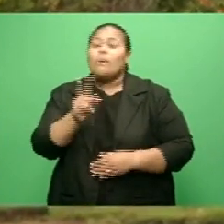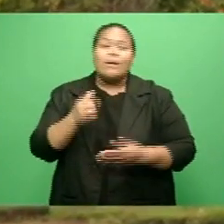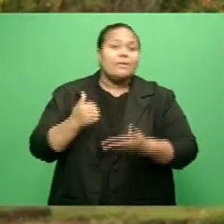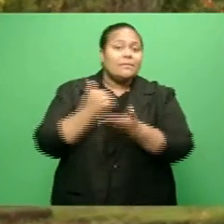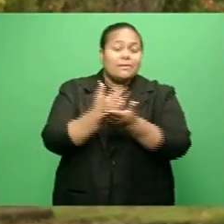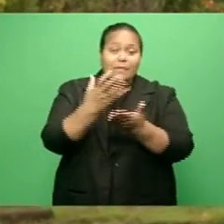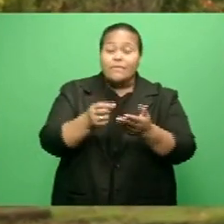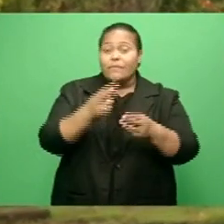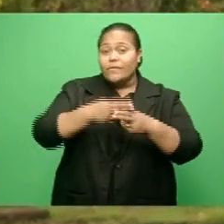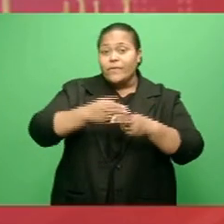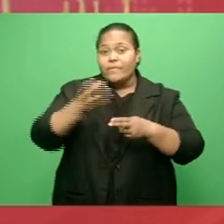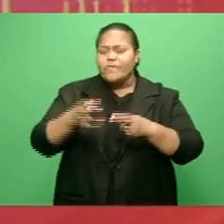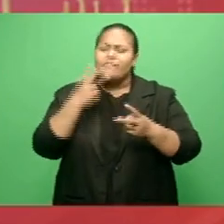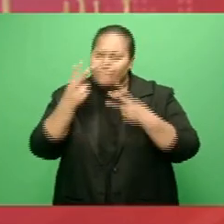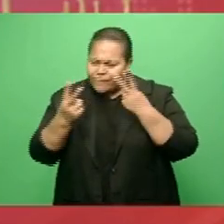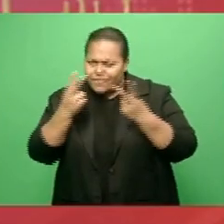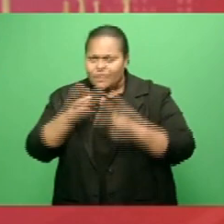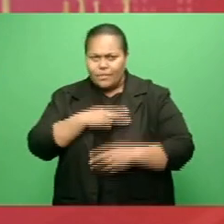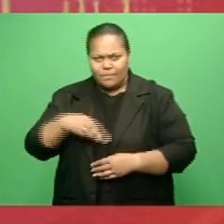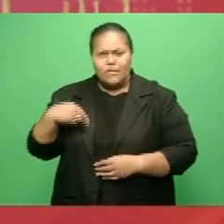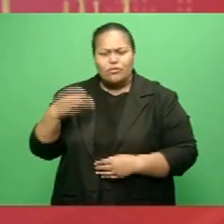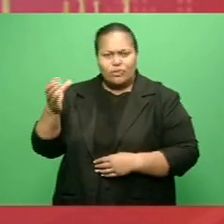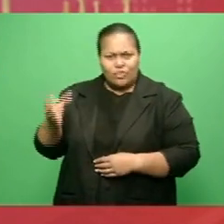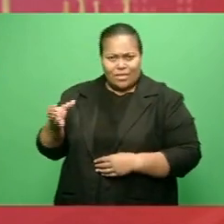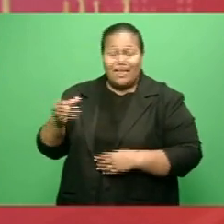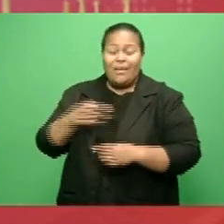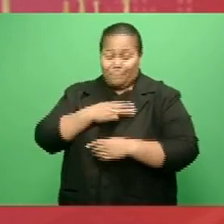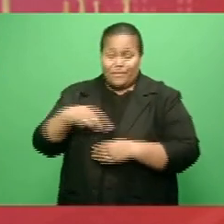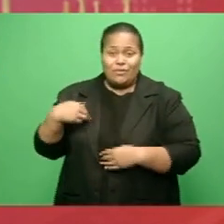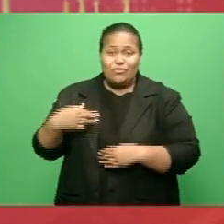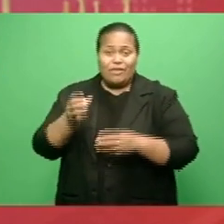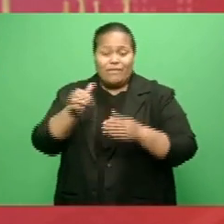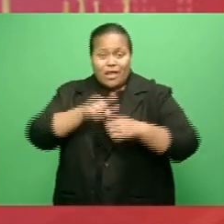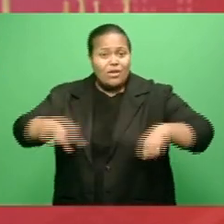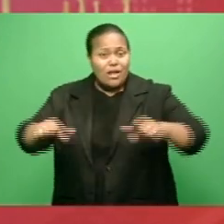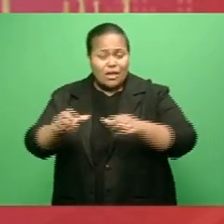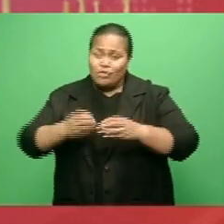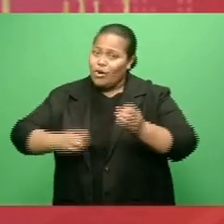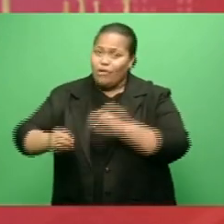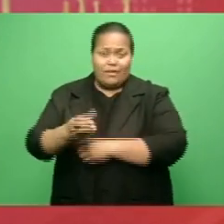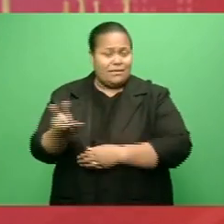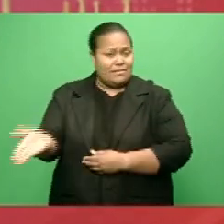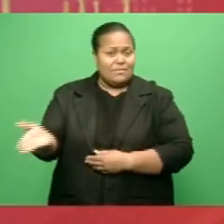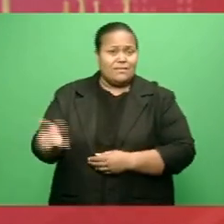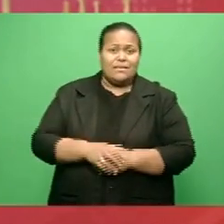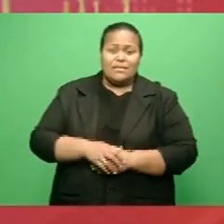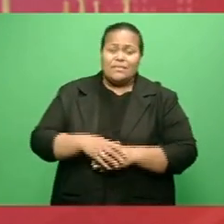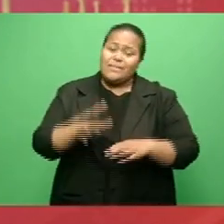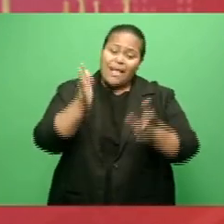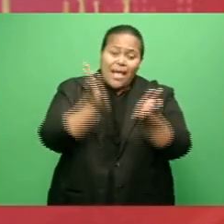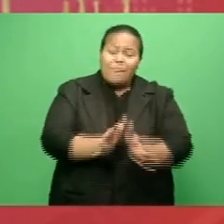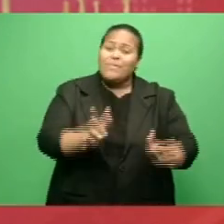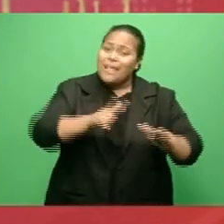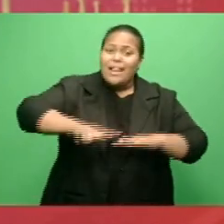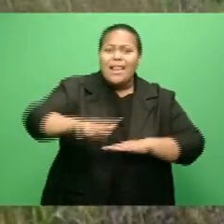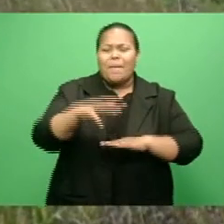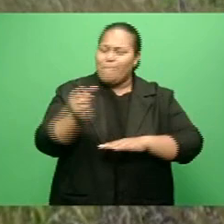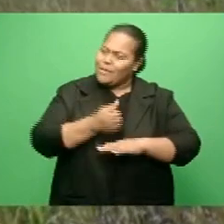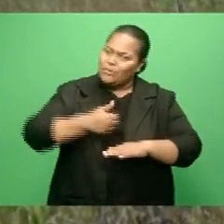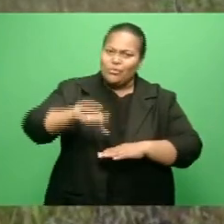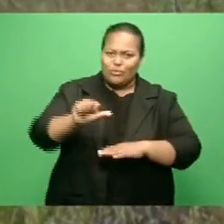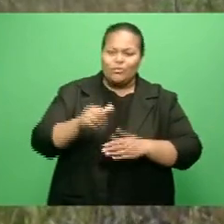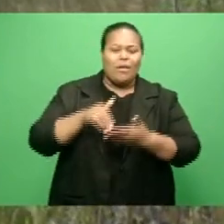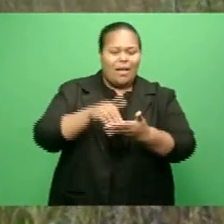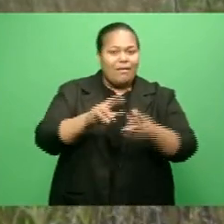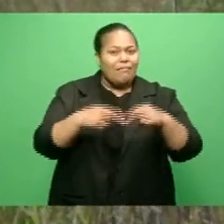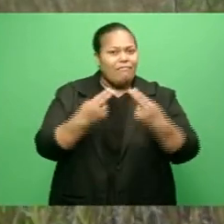visit any office of the Ministry of Agriculture. Vacant lands need to be utilized especially to help one's family and also for the economy. So